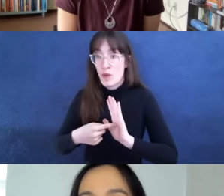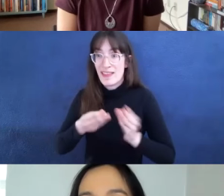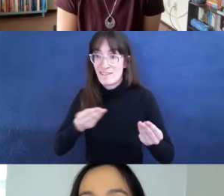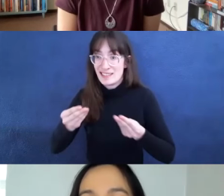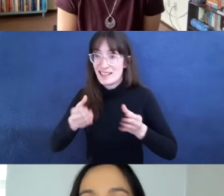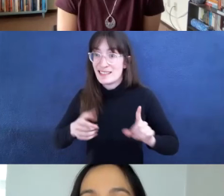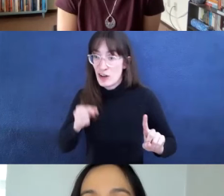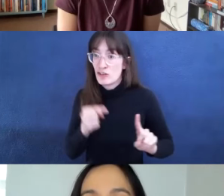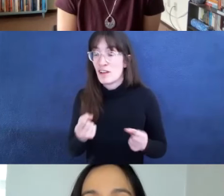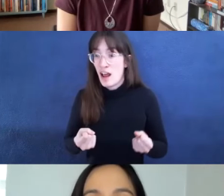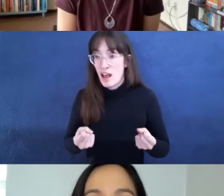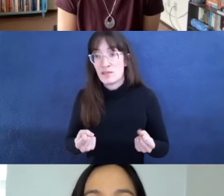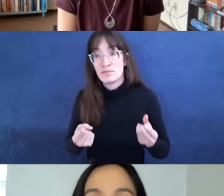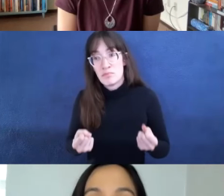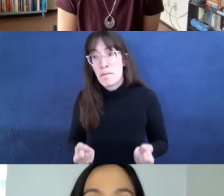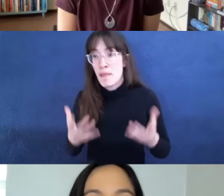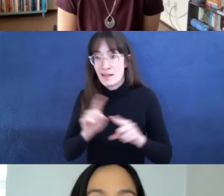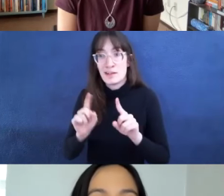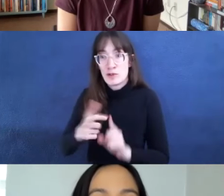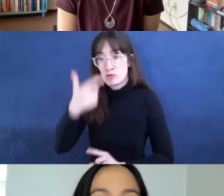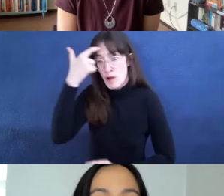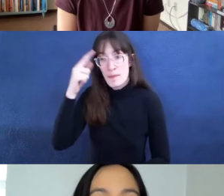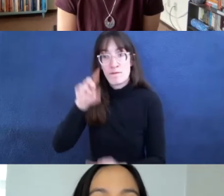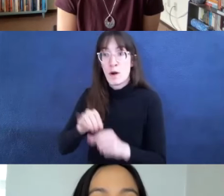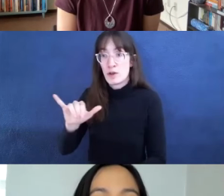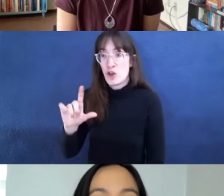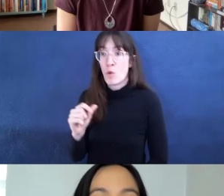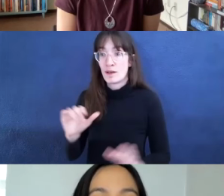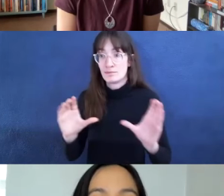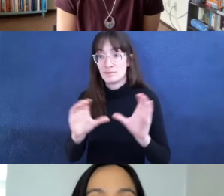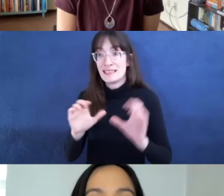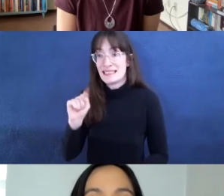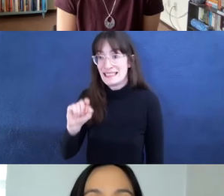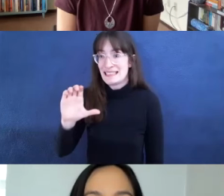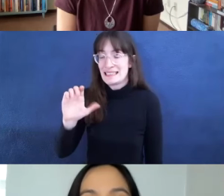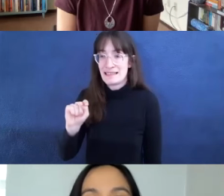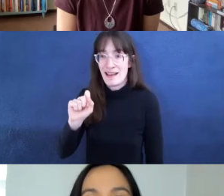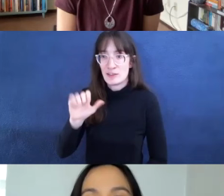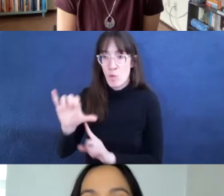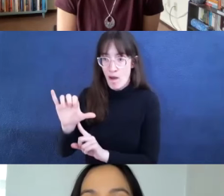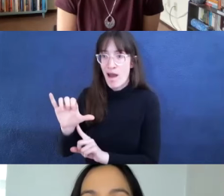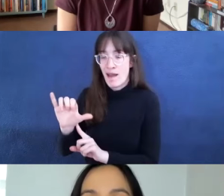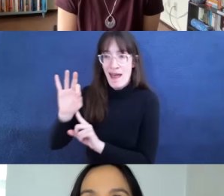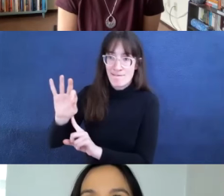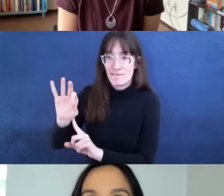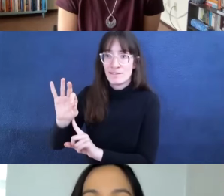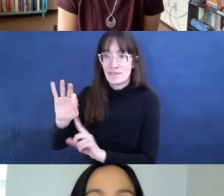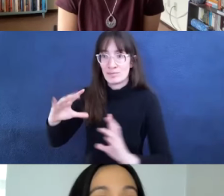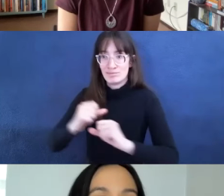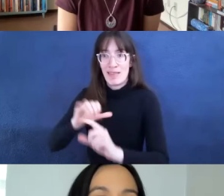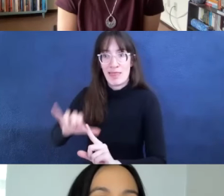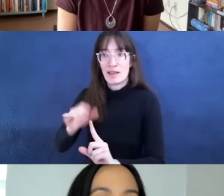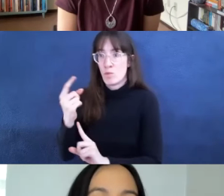many trauma-informed yoga certifications, and TCTSYF is one of the